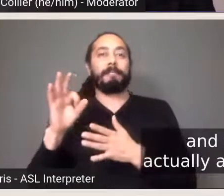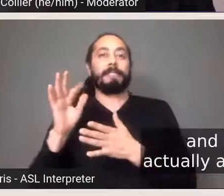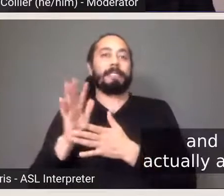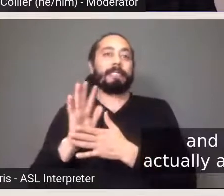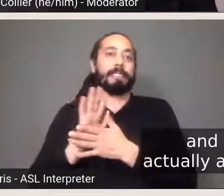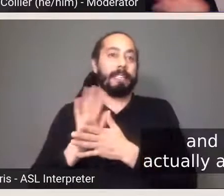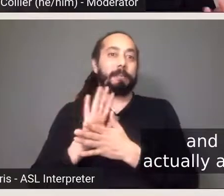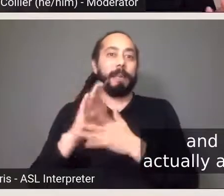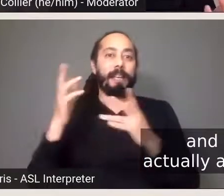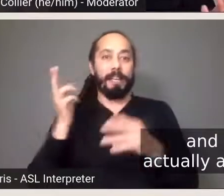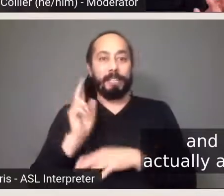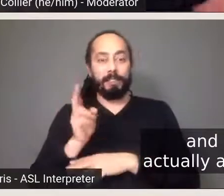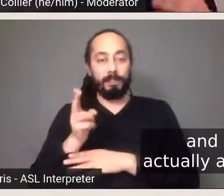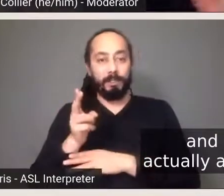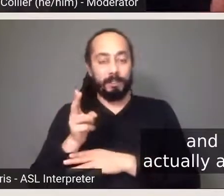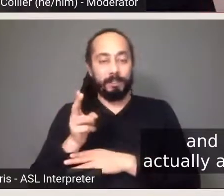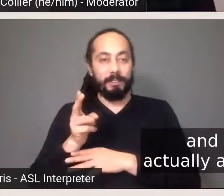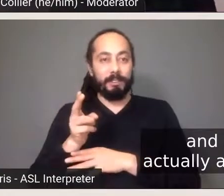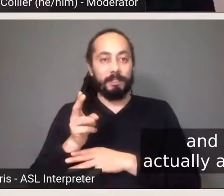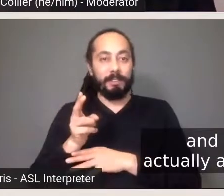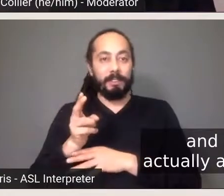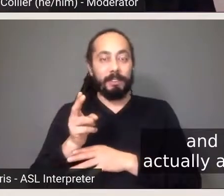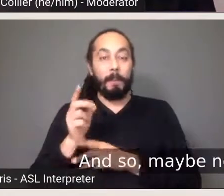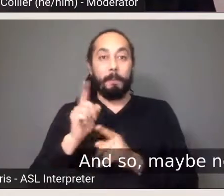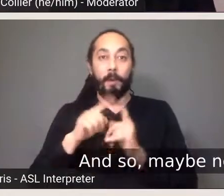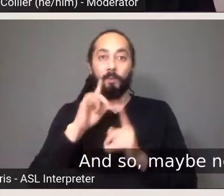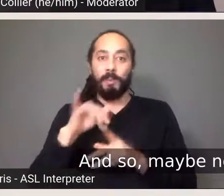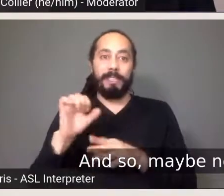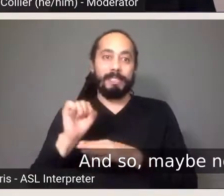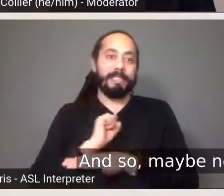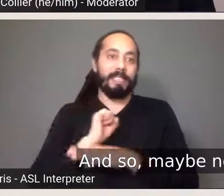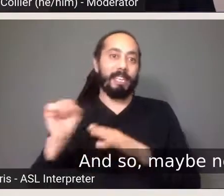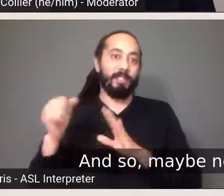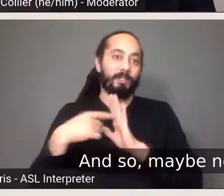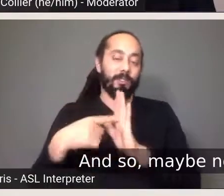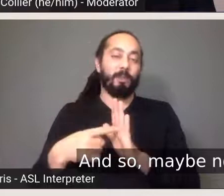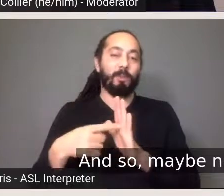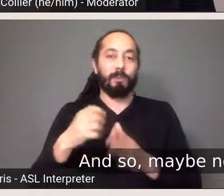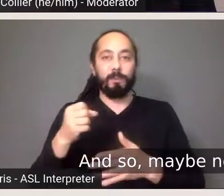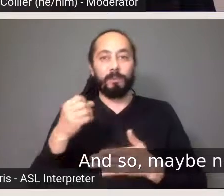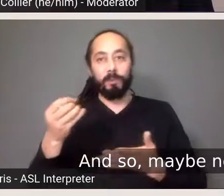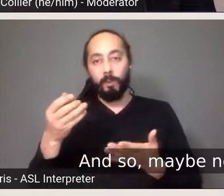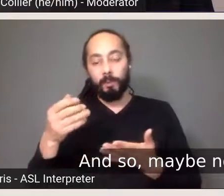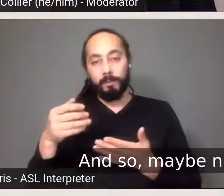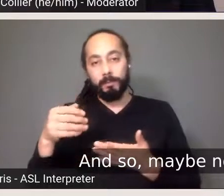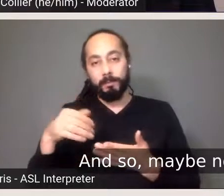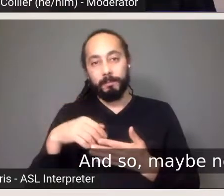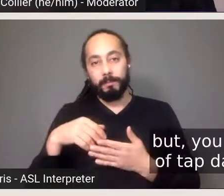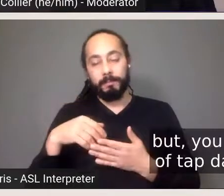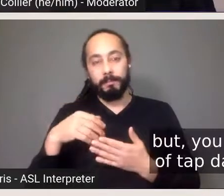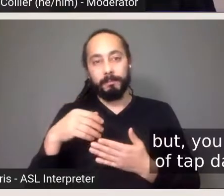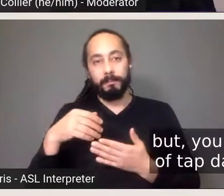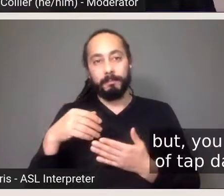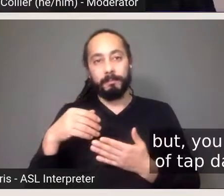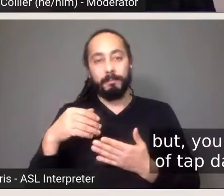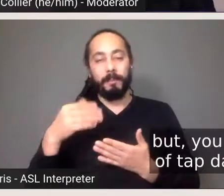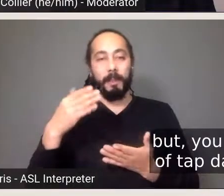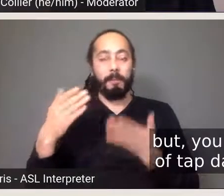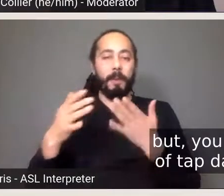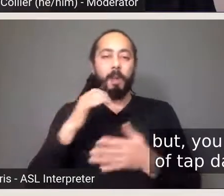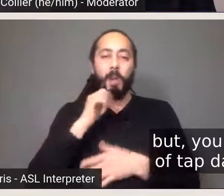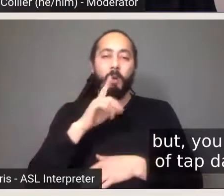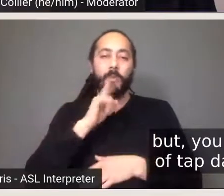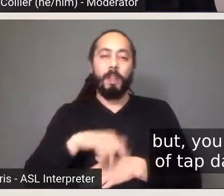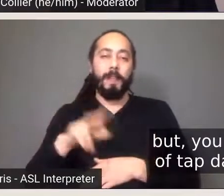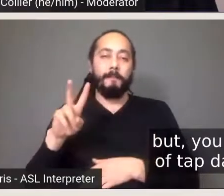it's essentially actually a stage show, right? And so maybe not quite a vaudeville show, but there's lots of